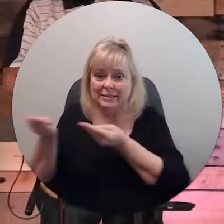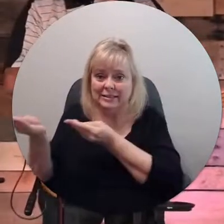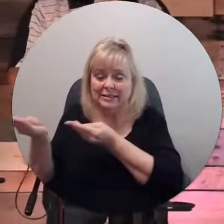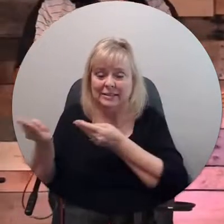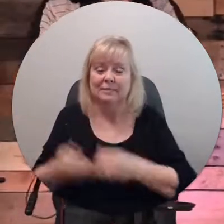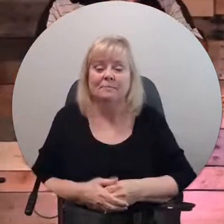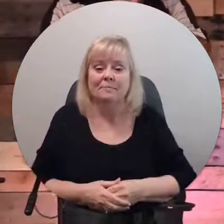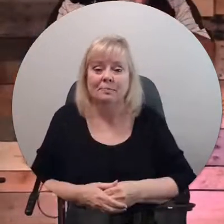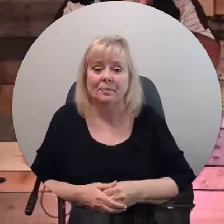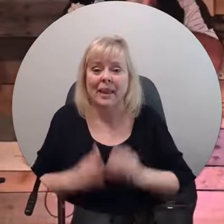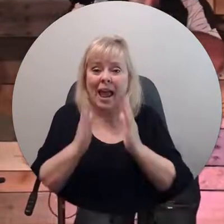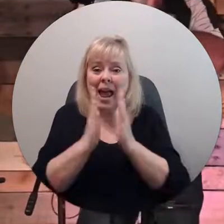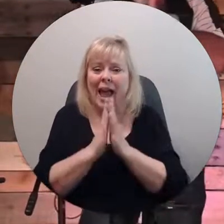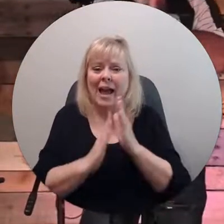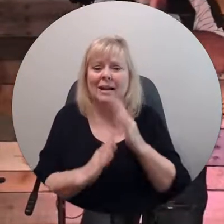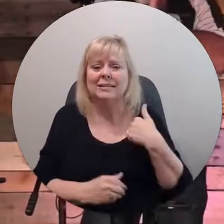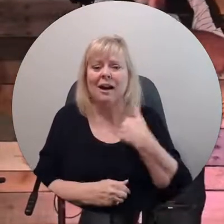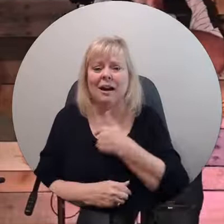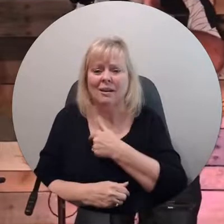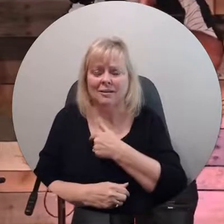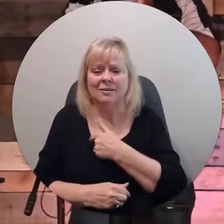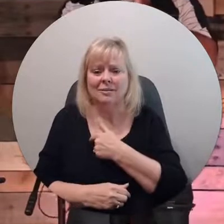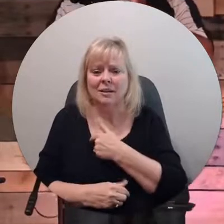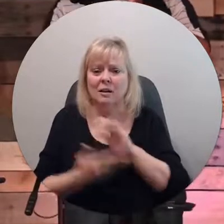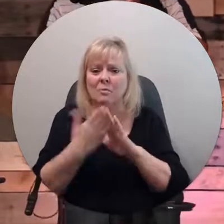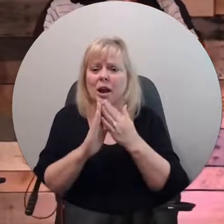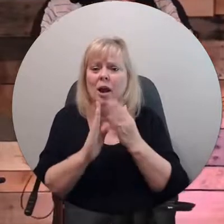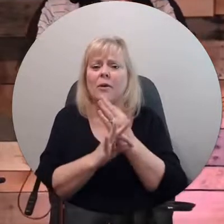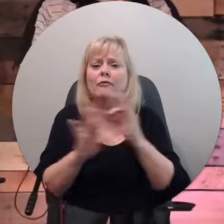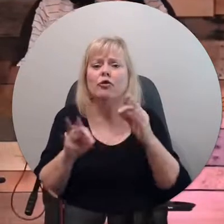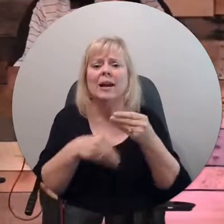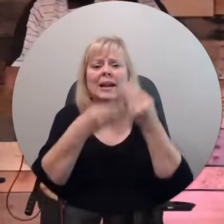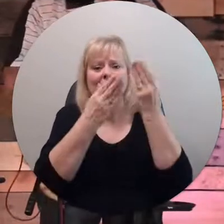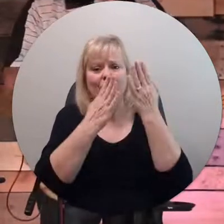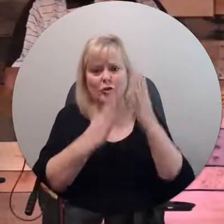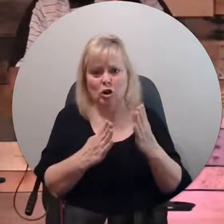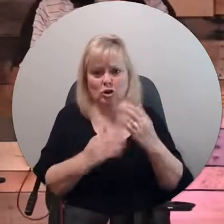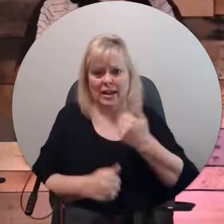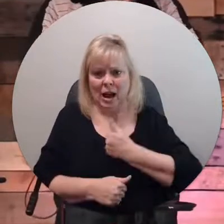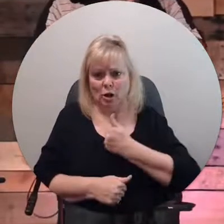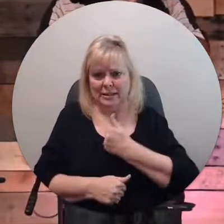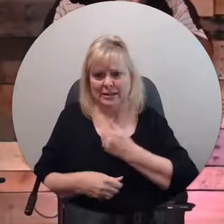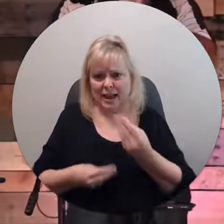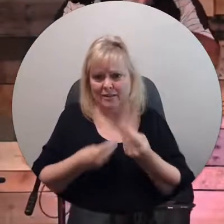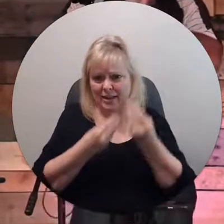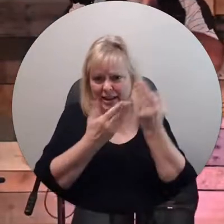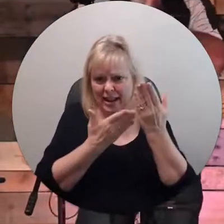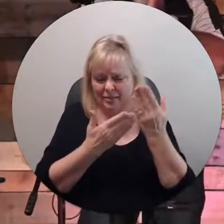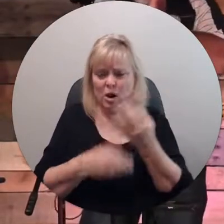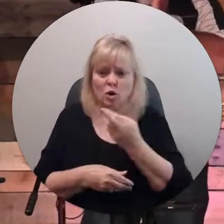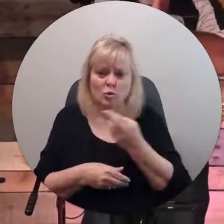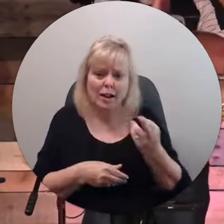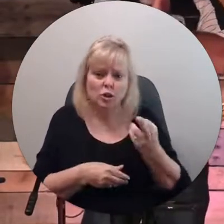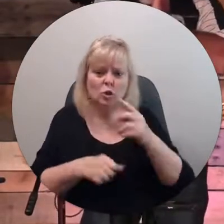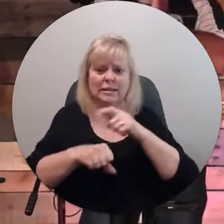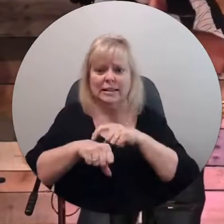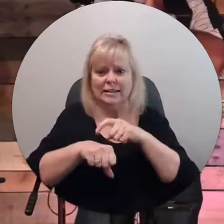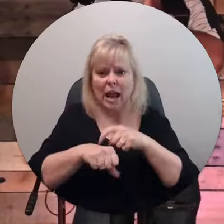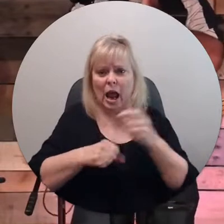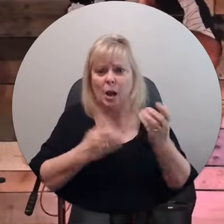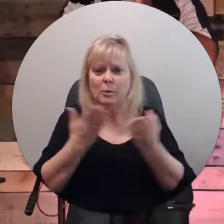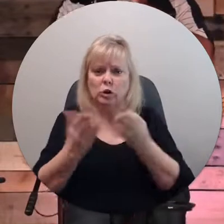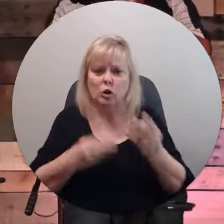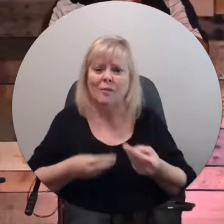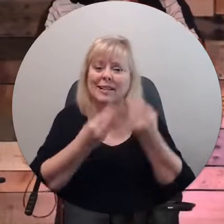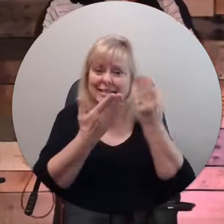be free givers, givers of ourself and our resources, our time, and our service. We